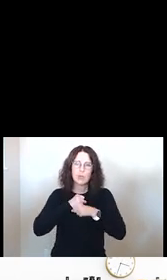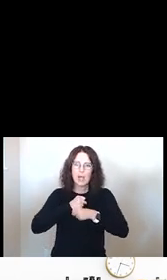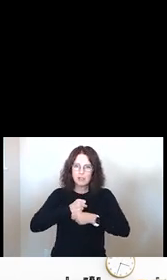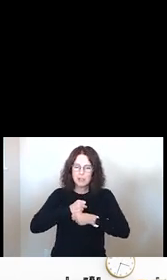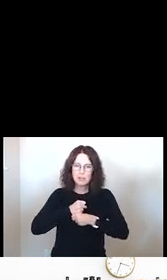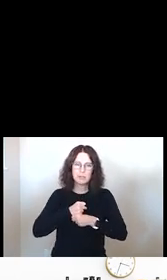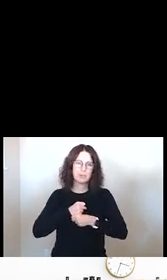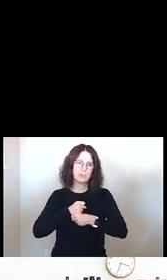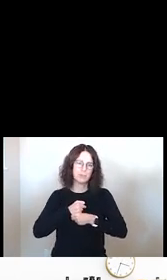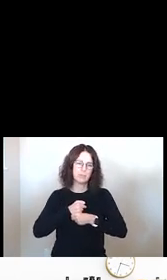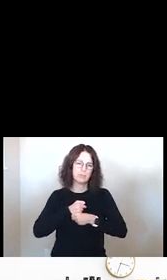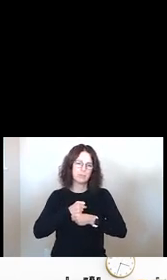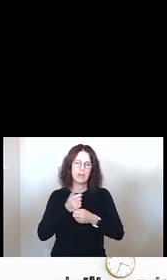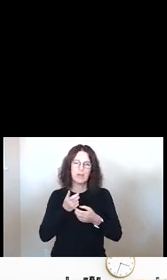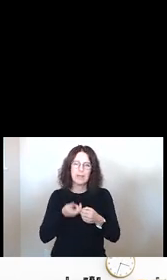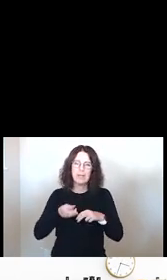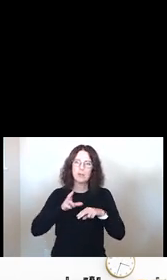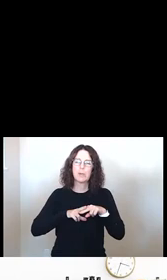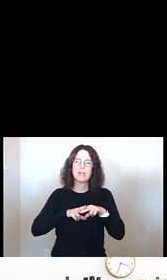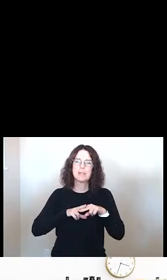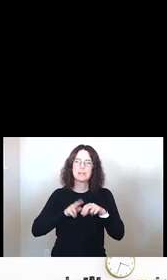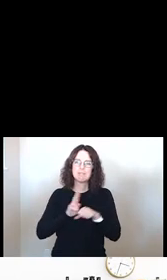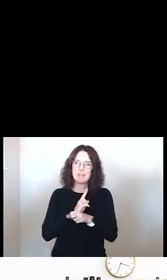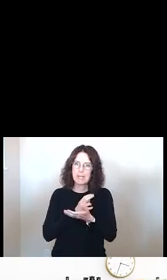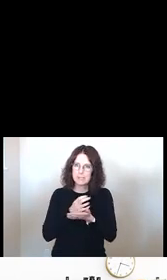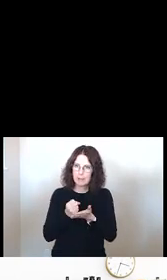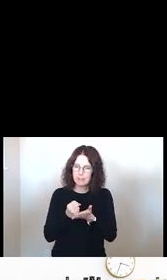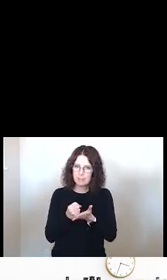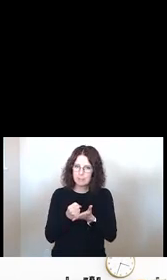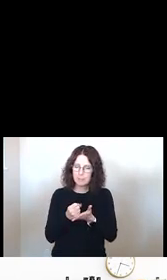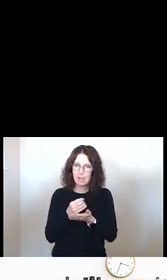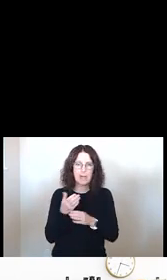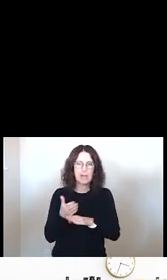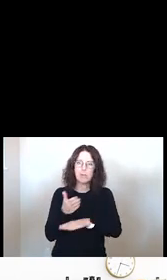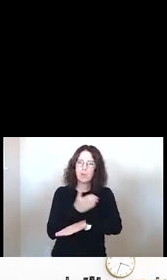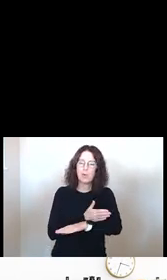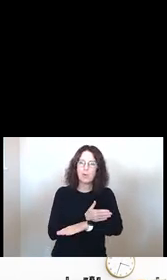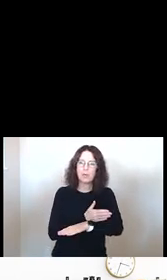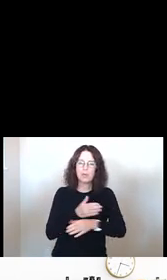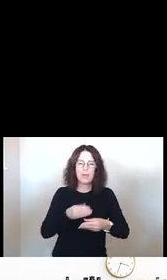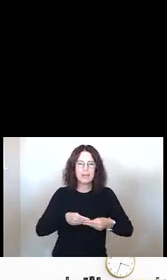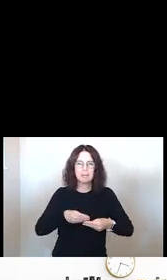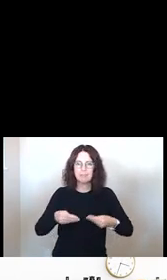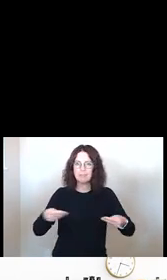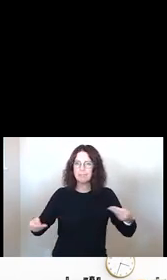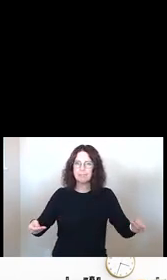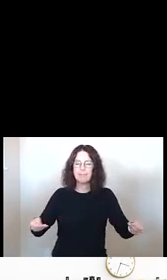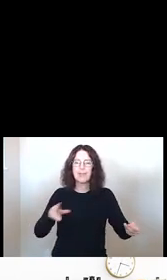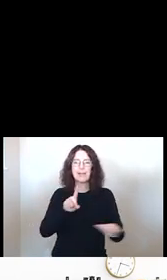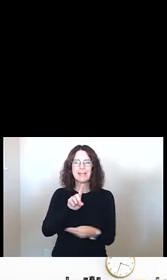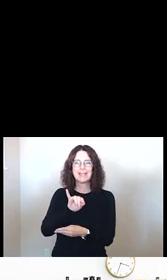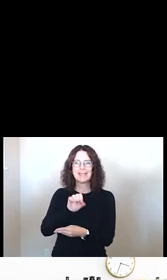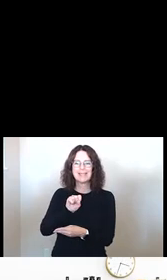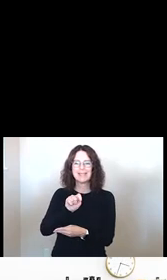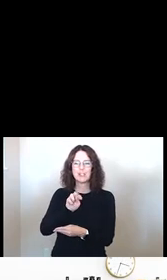increase consumption, and improve distribution. In a relatively